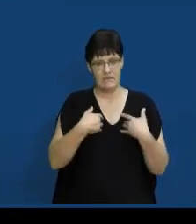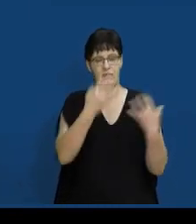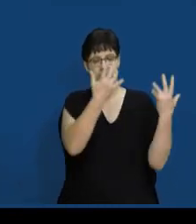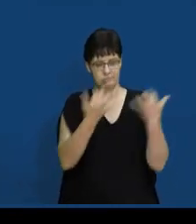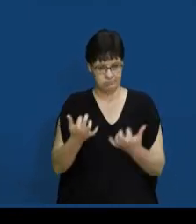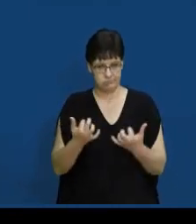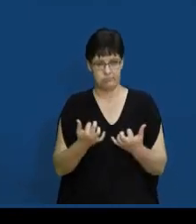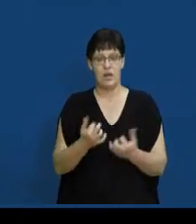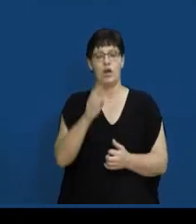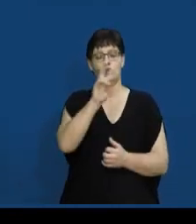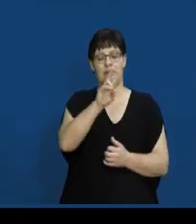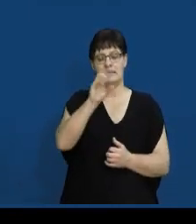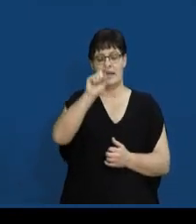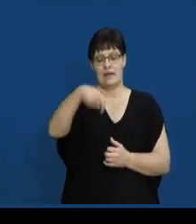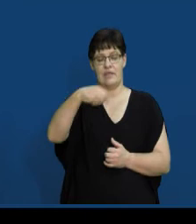of 20,000.